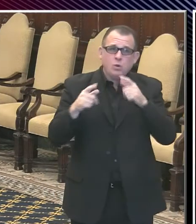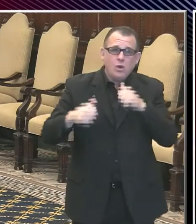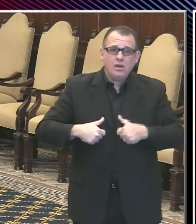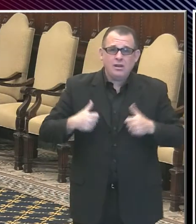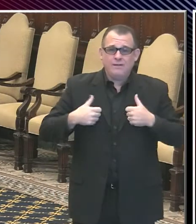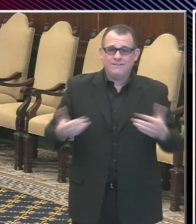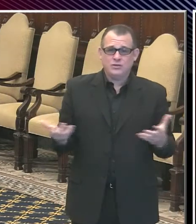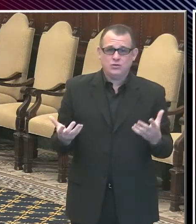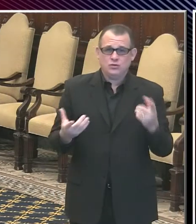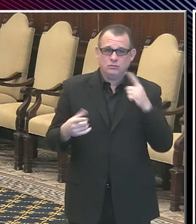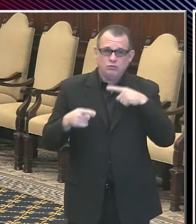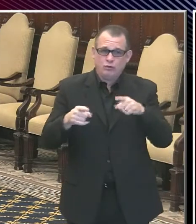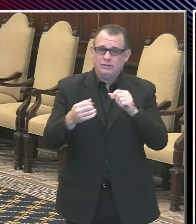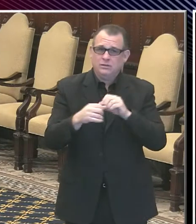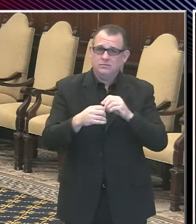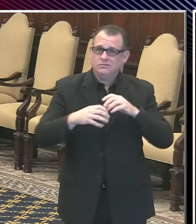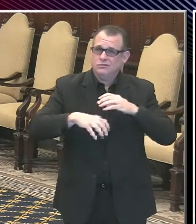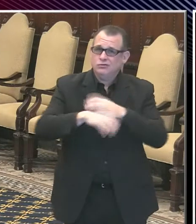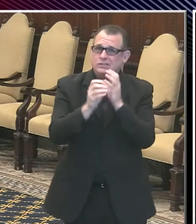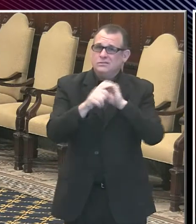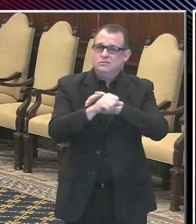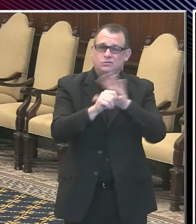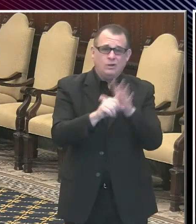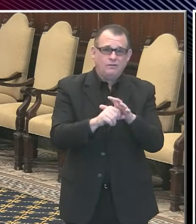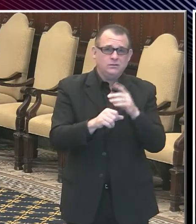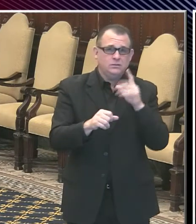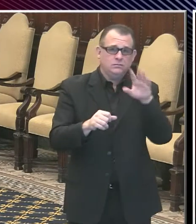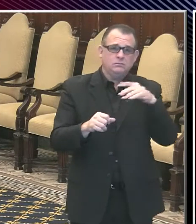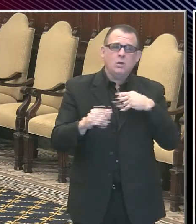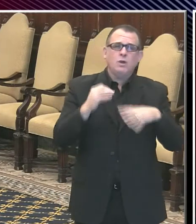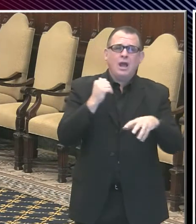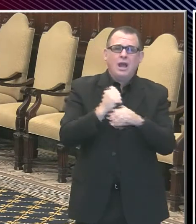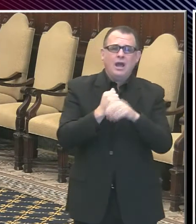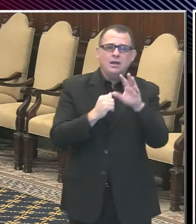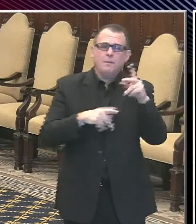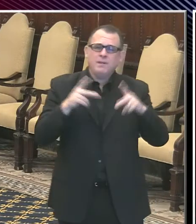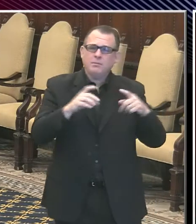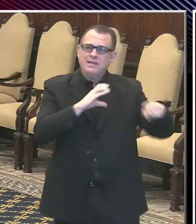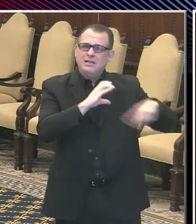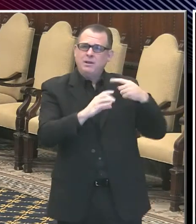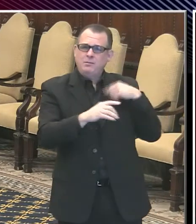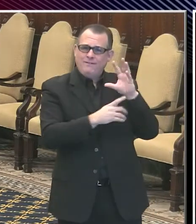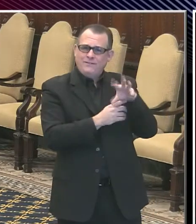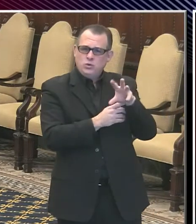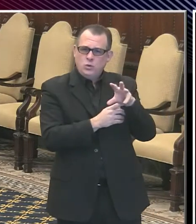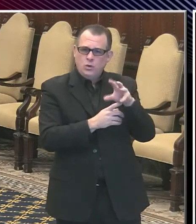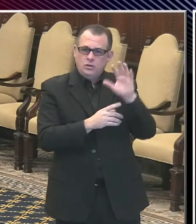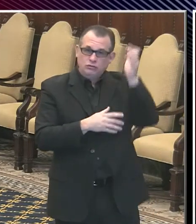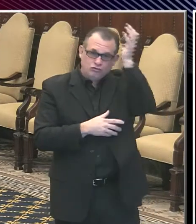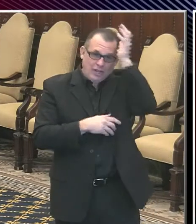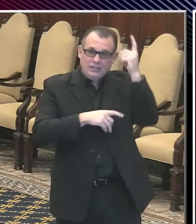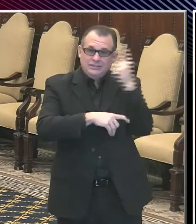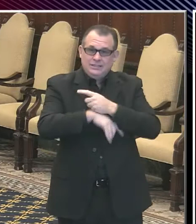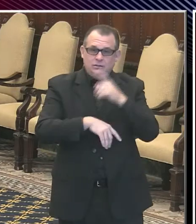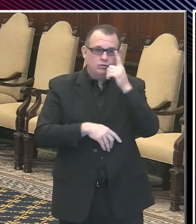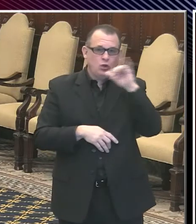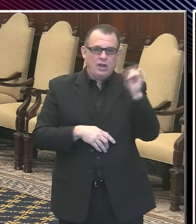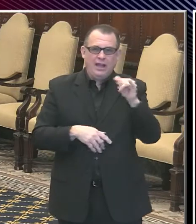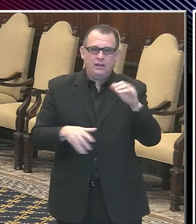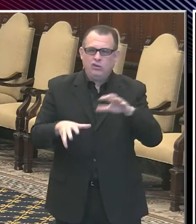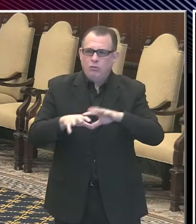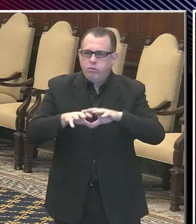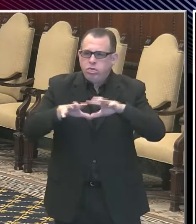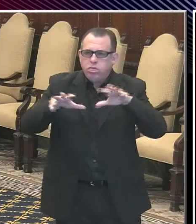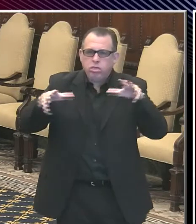Can I add something? Can we add something about the trash? Because people send me videos all the time of trash day and what it looks like. I mean, you have to take